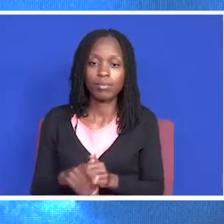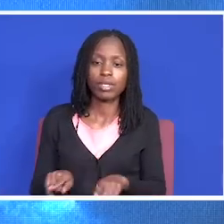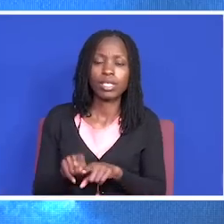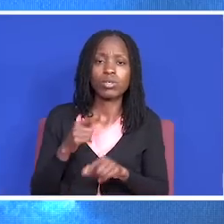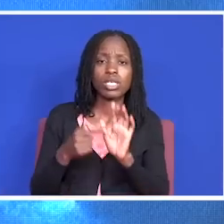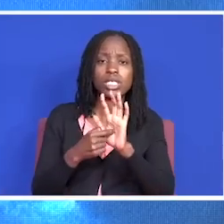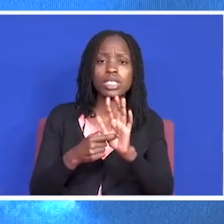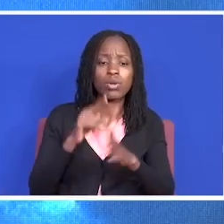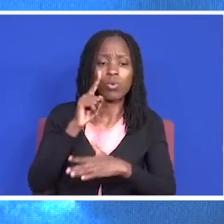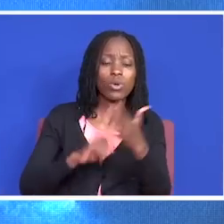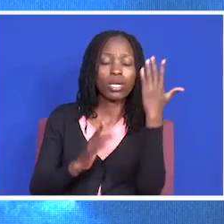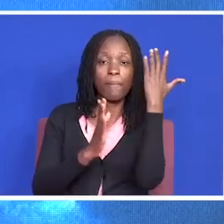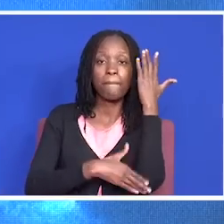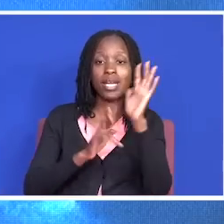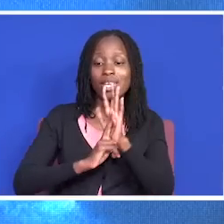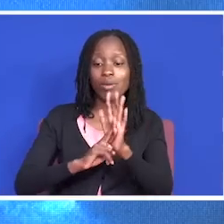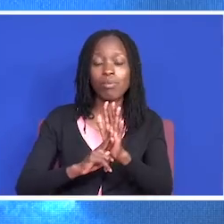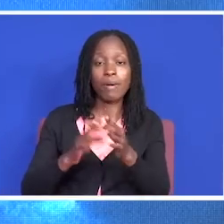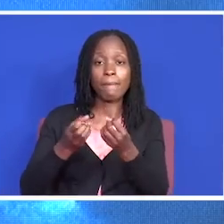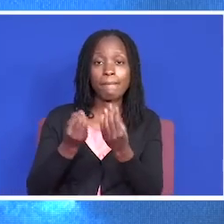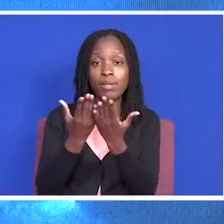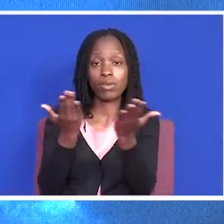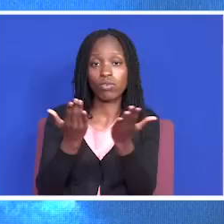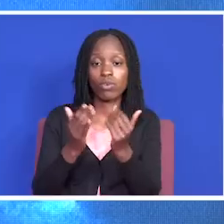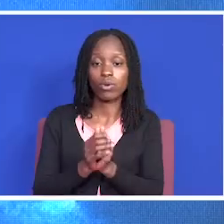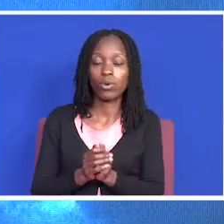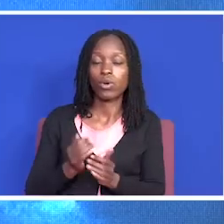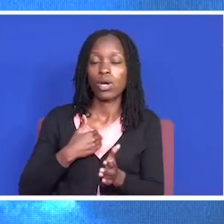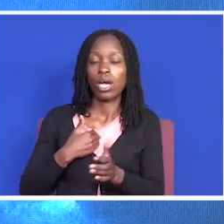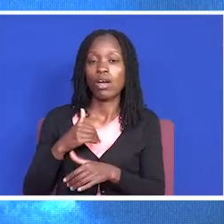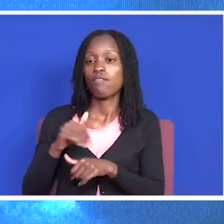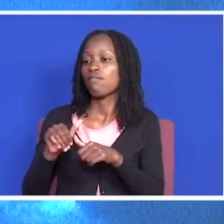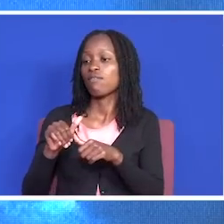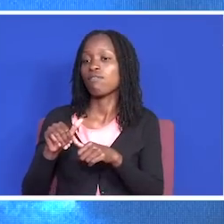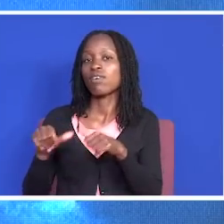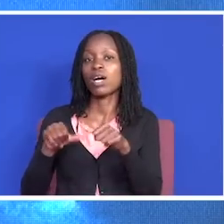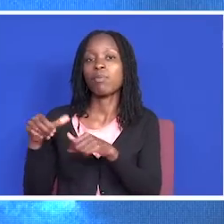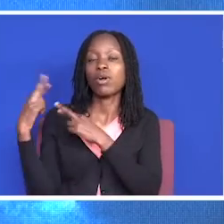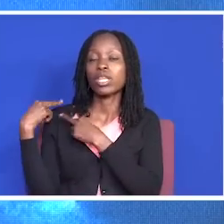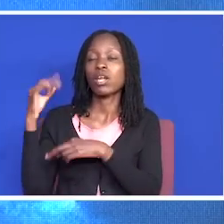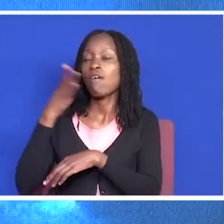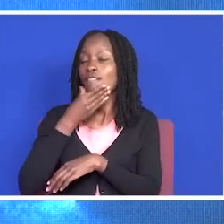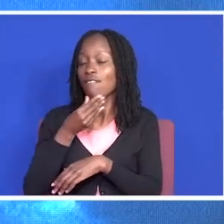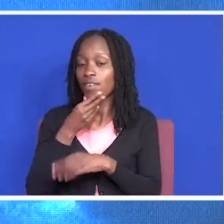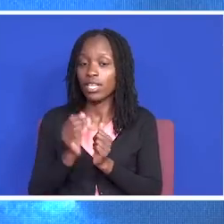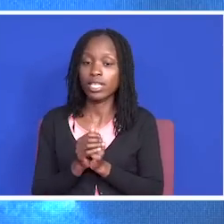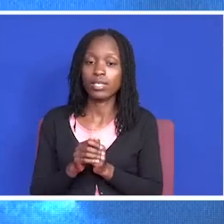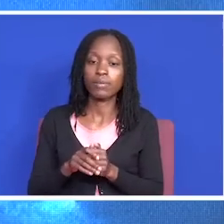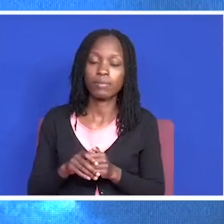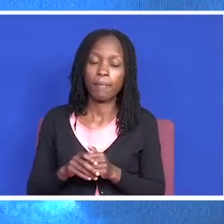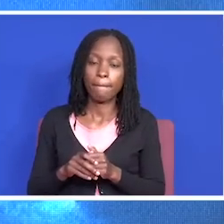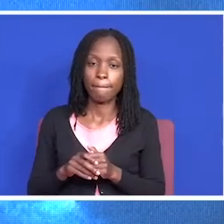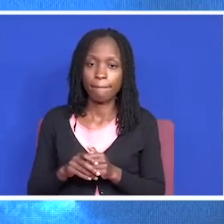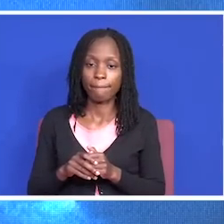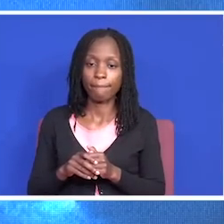bad representation many of us are about that role. The role of